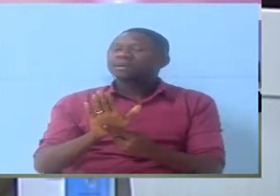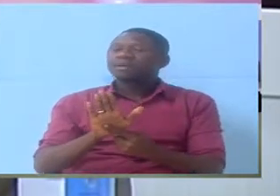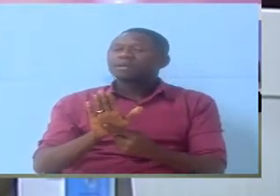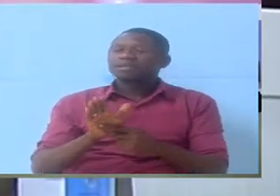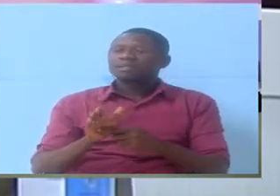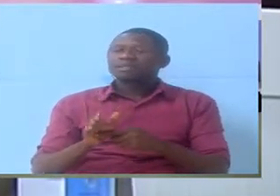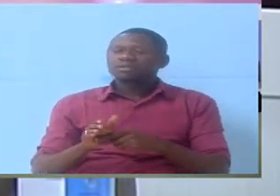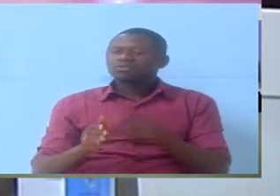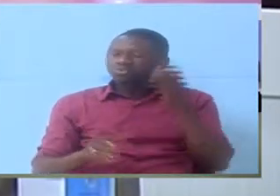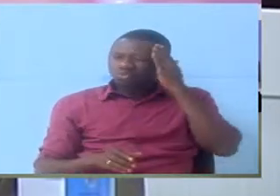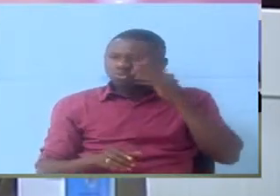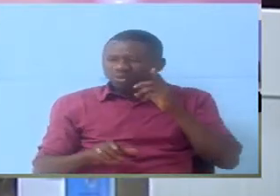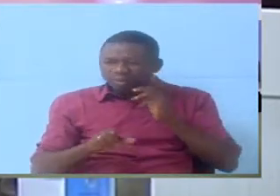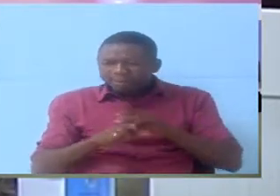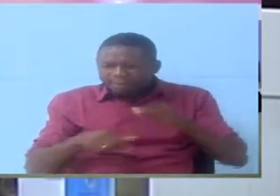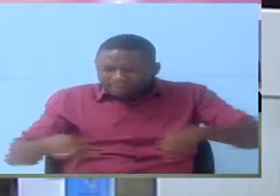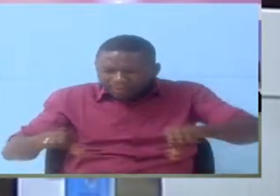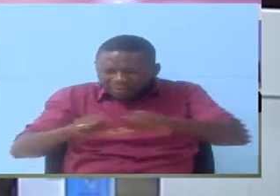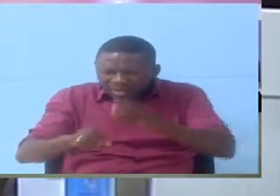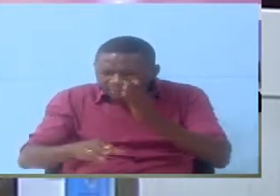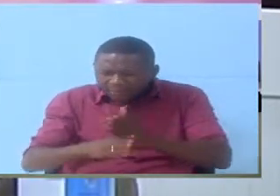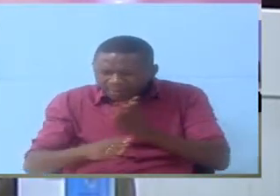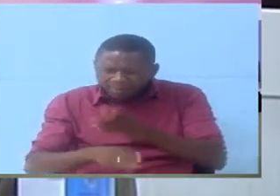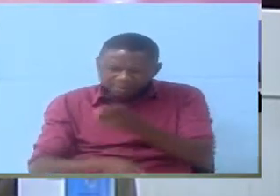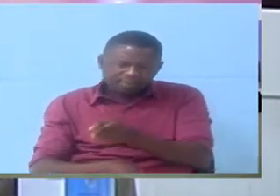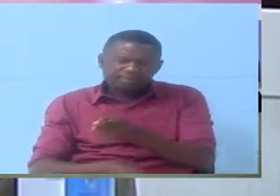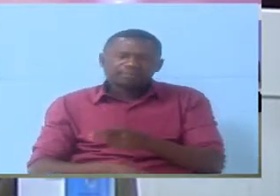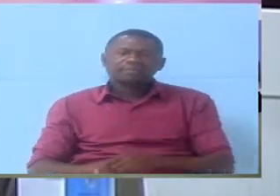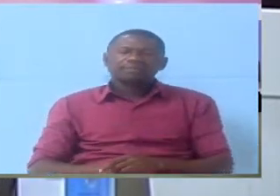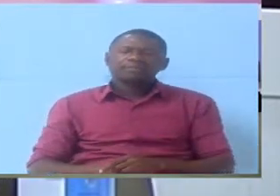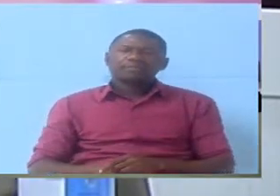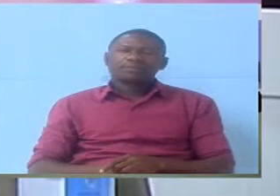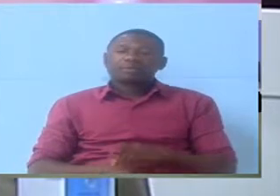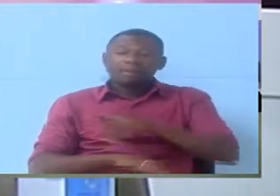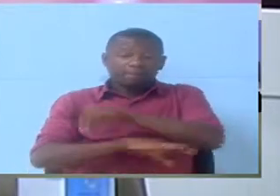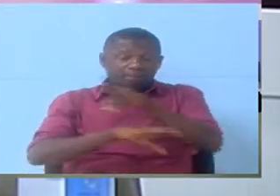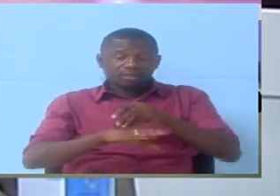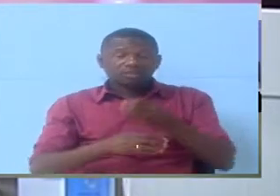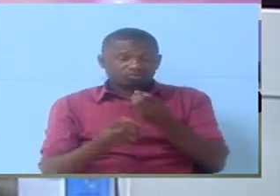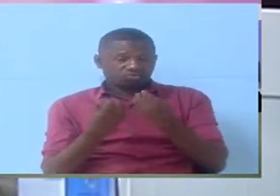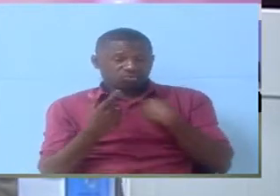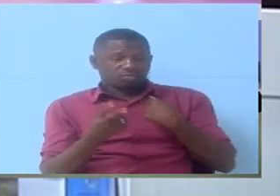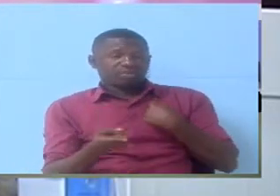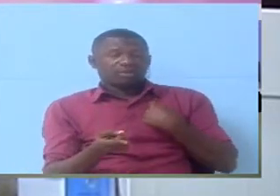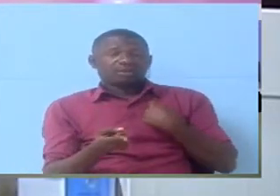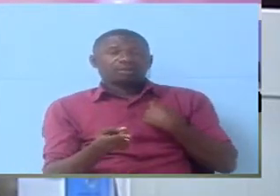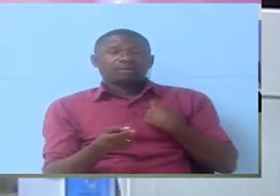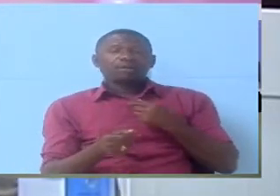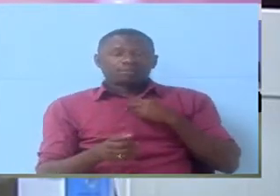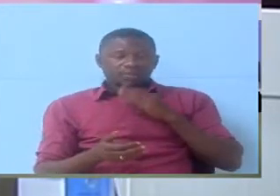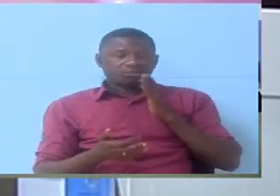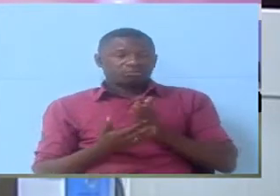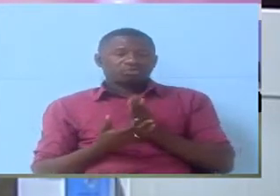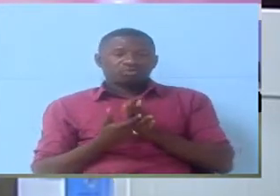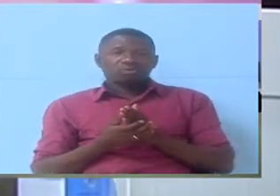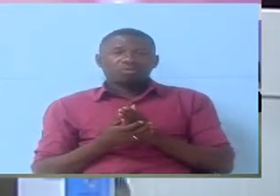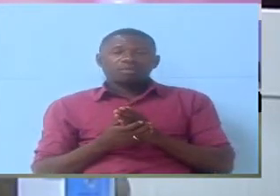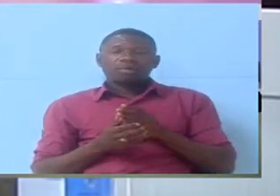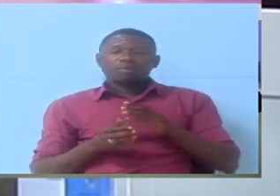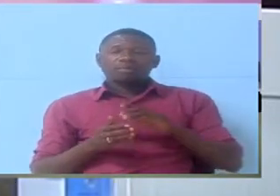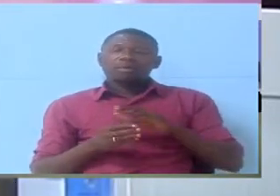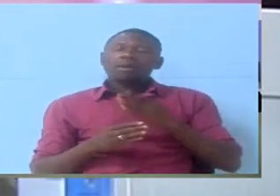nte dinkira ñim fango tombo no la ko jangal. Where he told me. Ay dame fo ñing. I'm sure maybe within 20